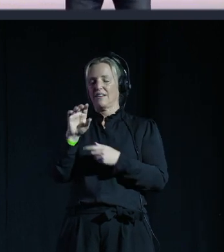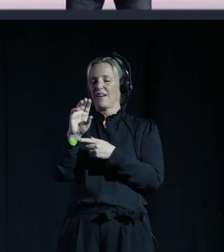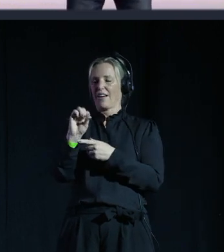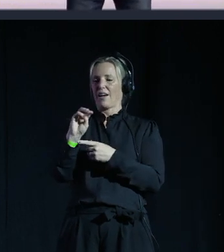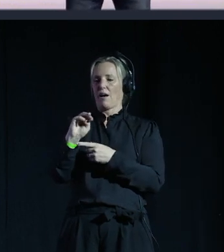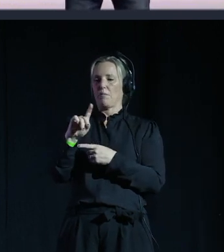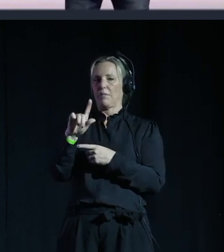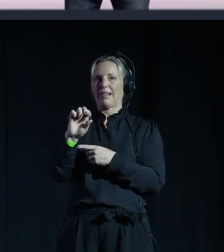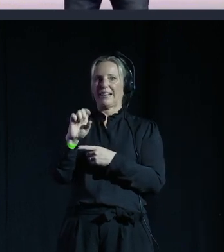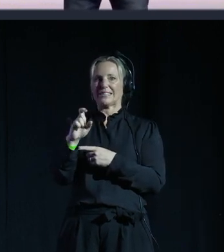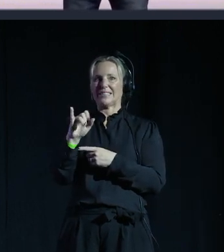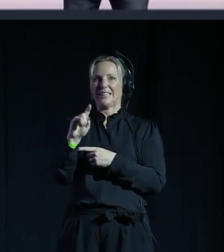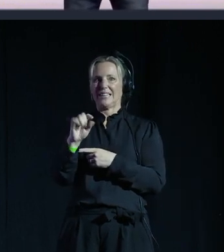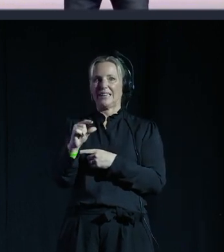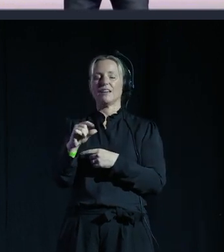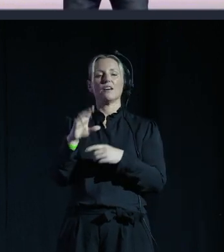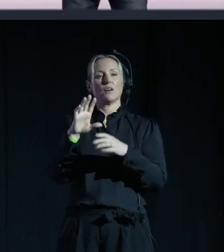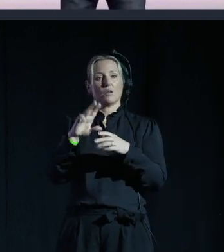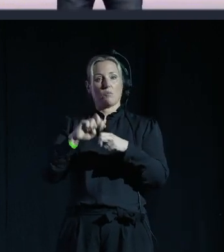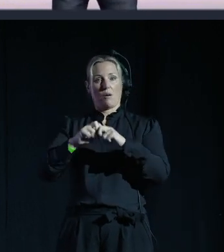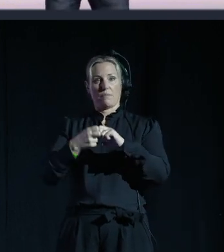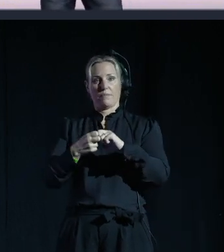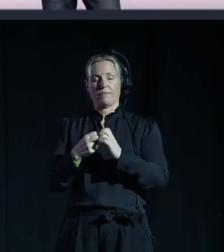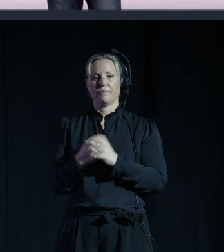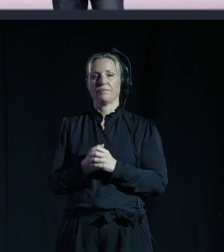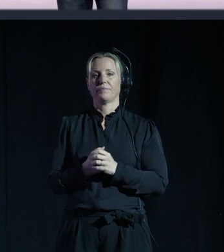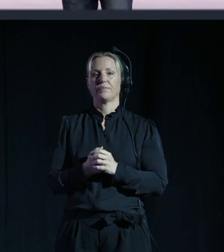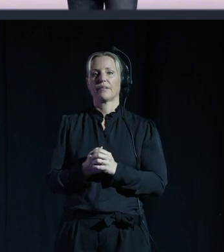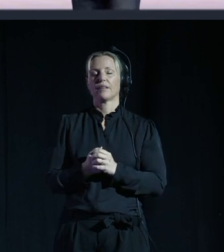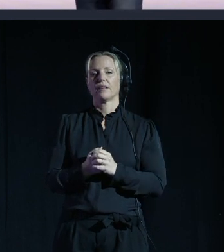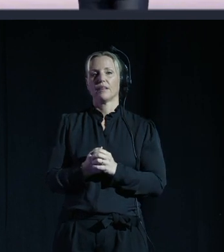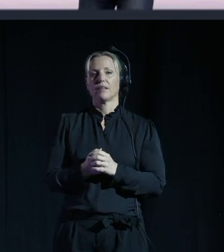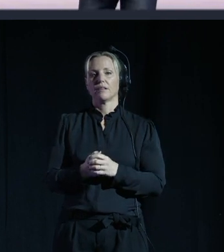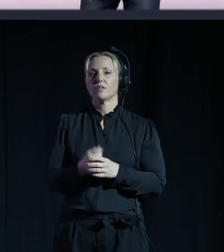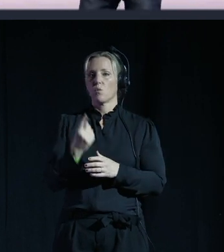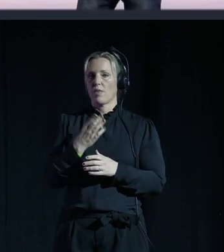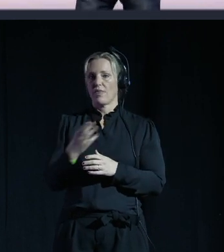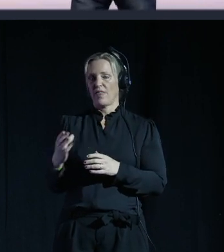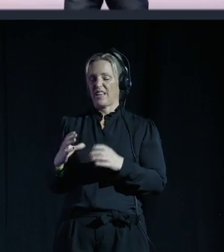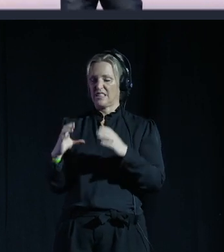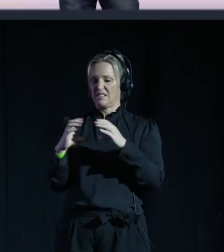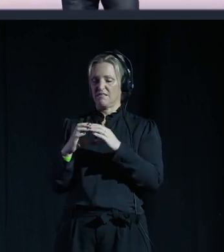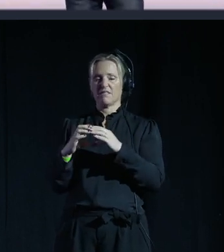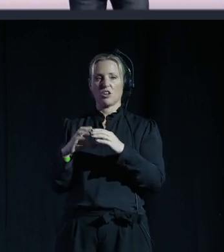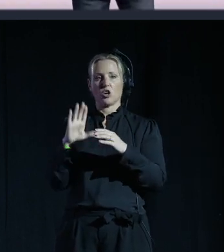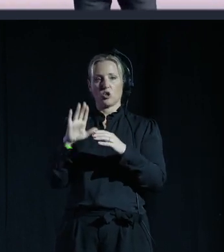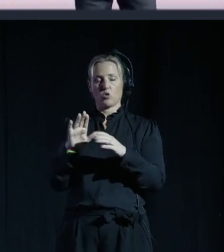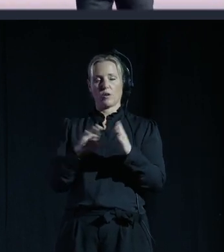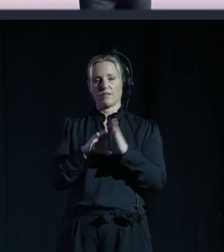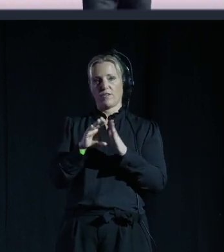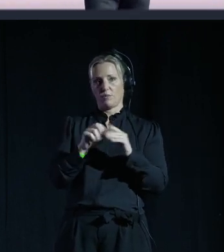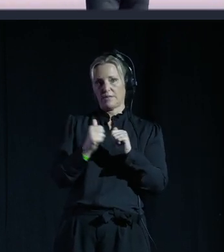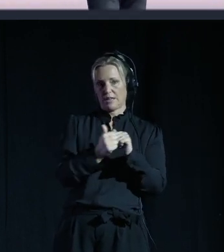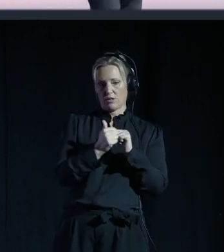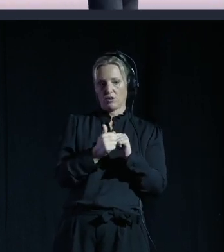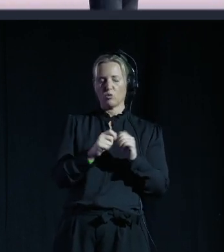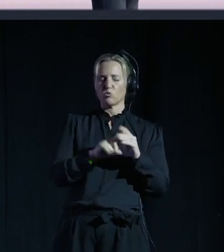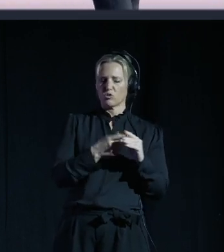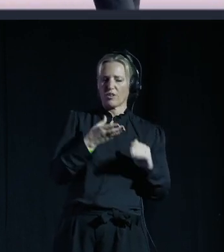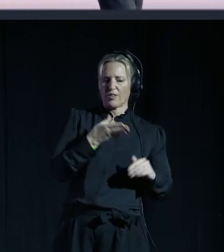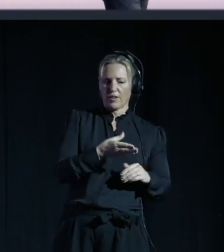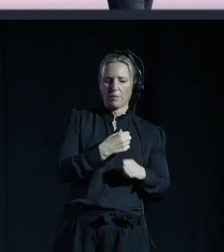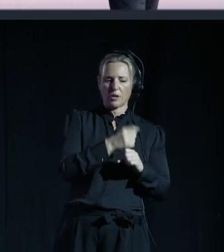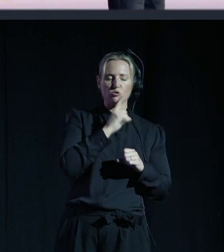simple workflows. That's the core of everything you do. It's what brings your developers together, builds your data products. So start there, make sure you've got the right